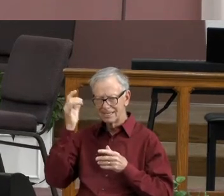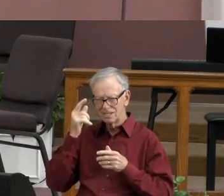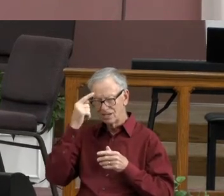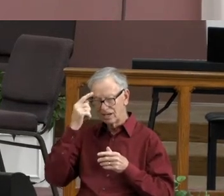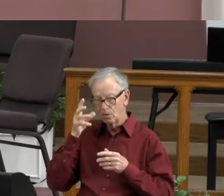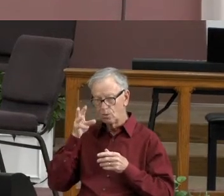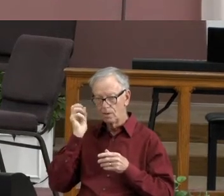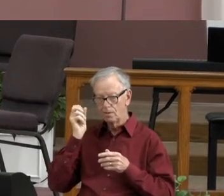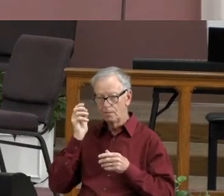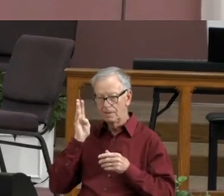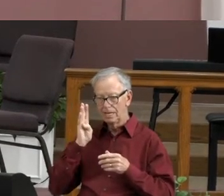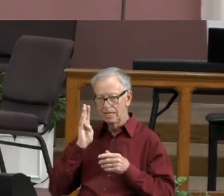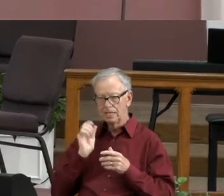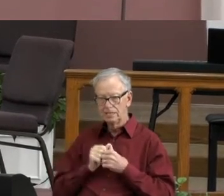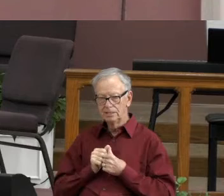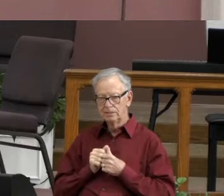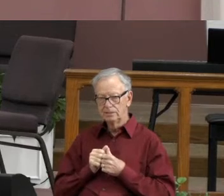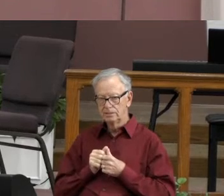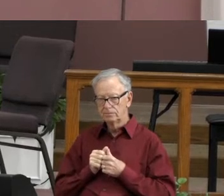be.